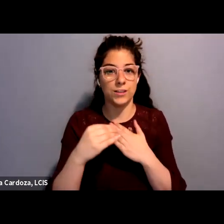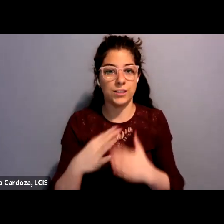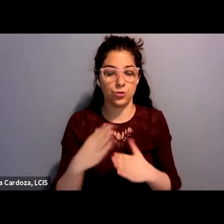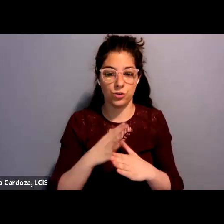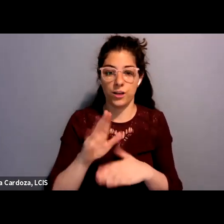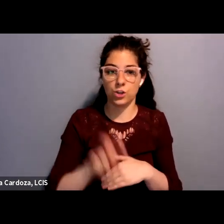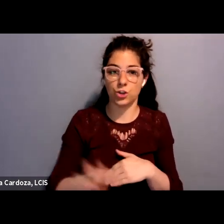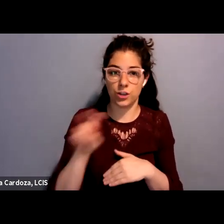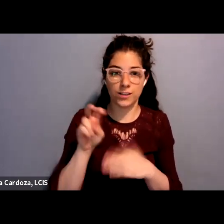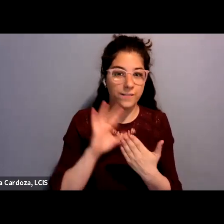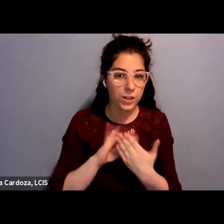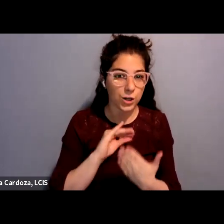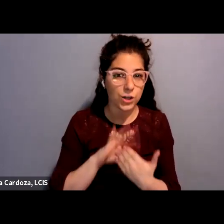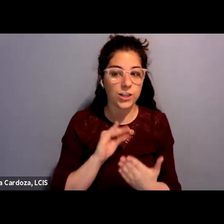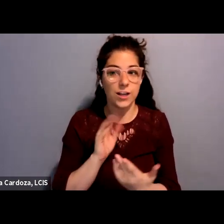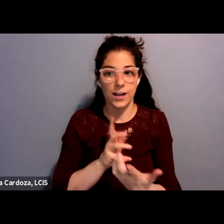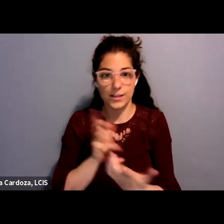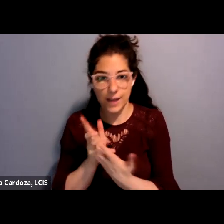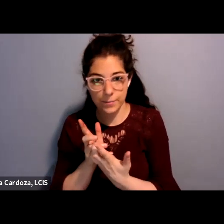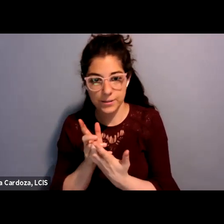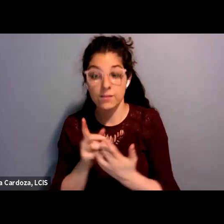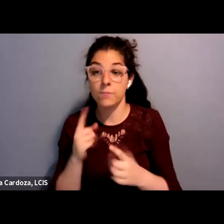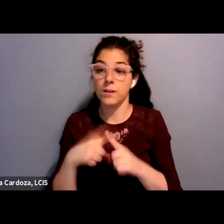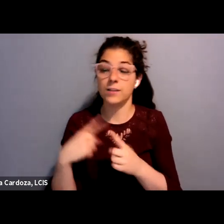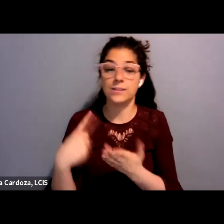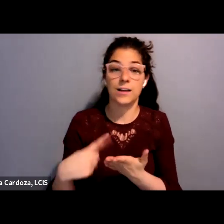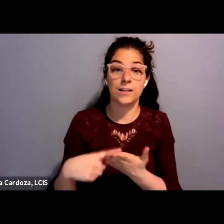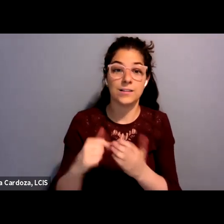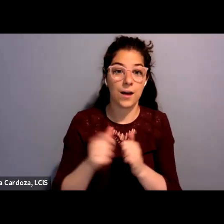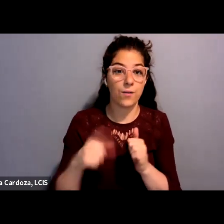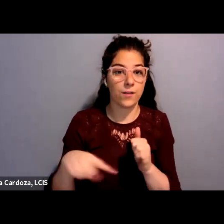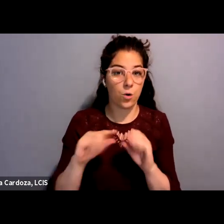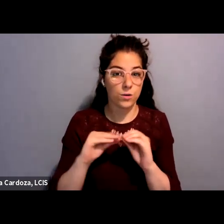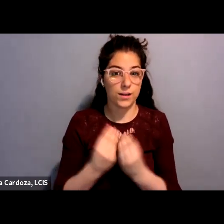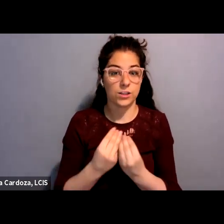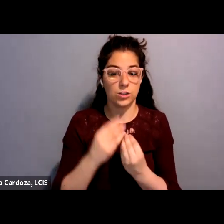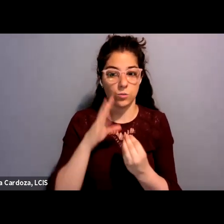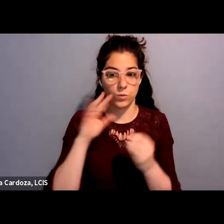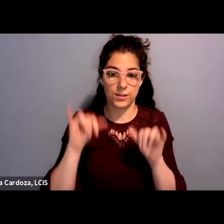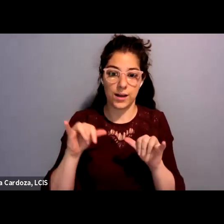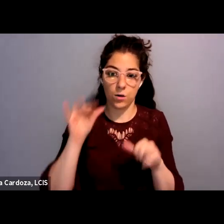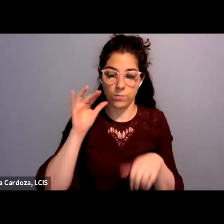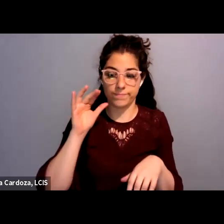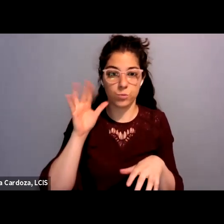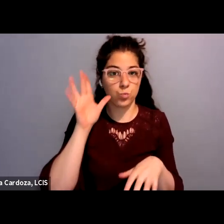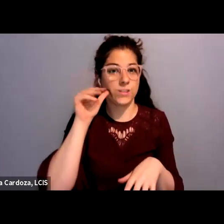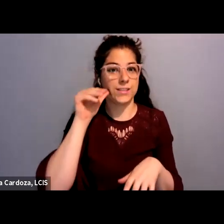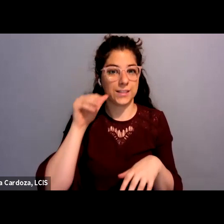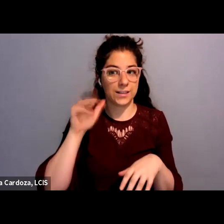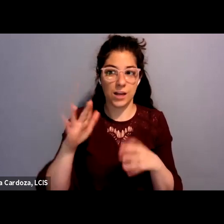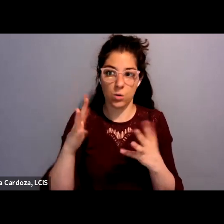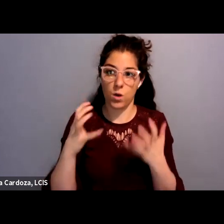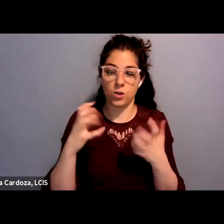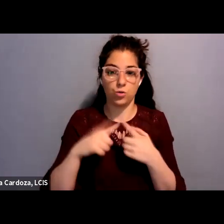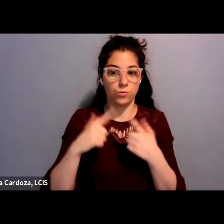of learning and adapting, as well as to discuss how their organizations remain resilient in their efforts to carry out